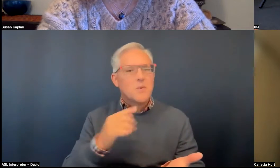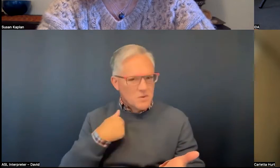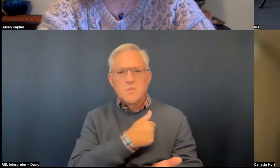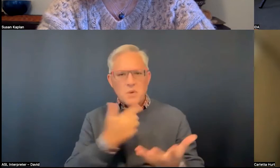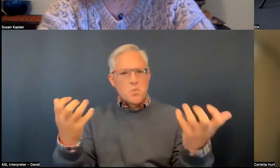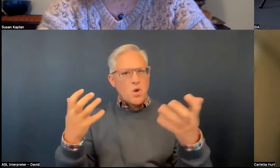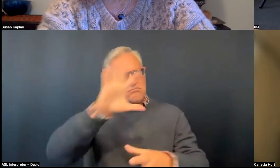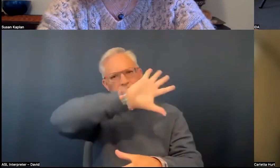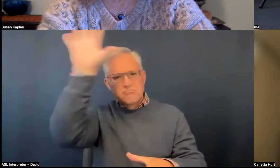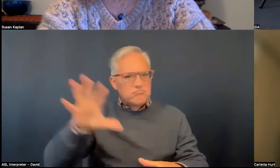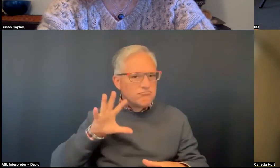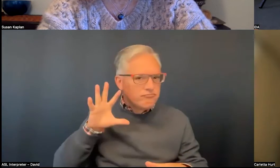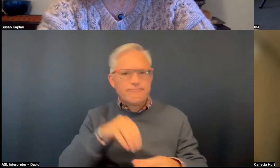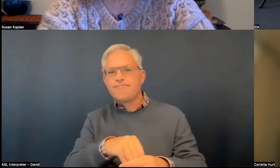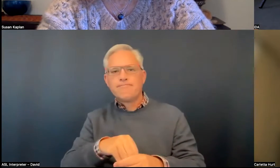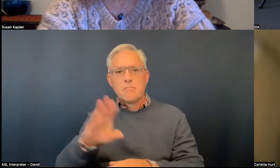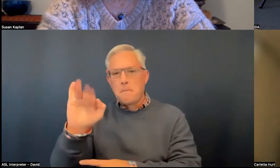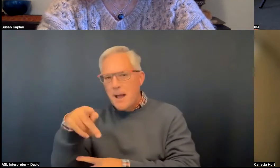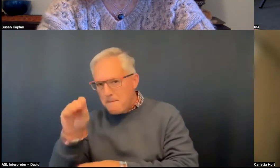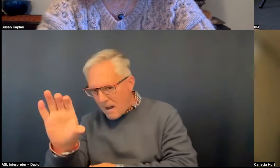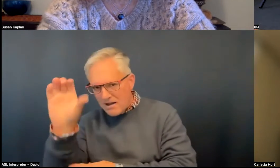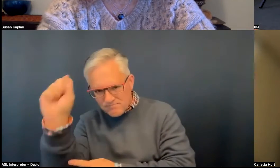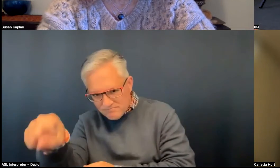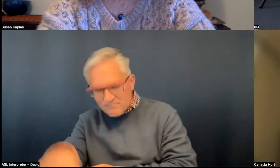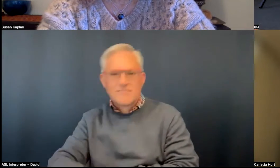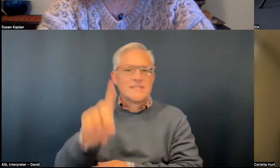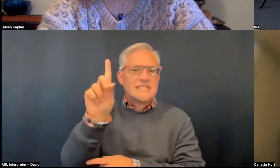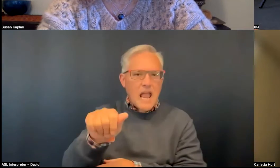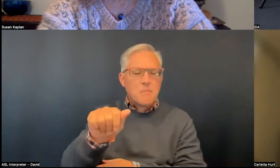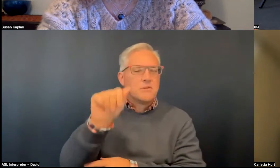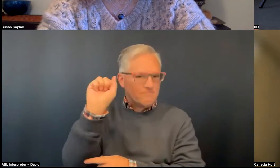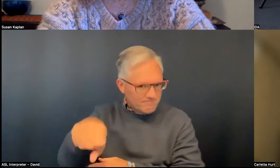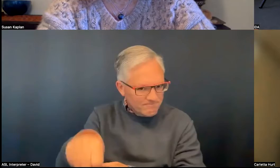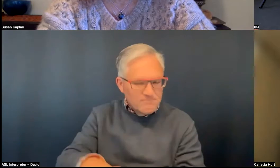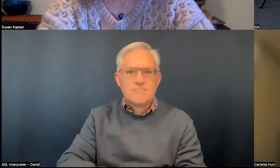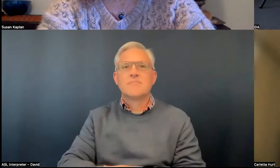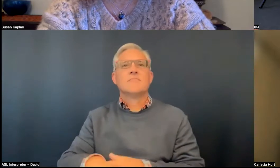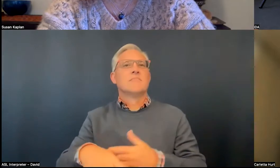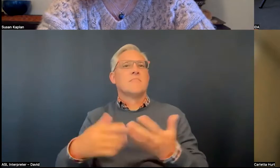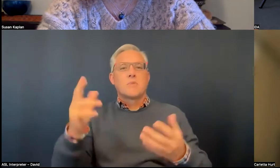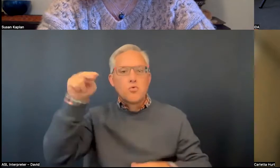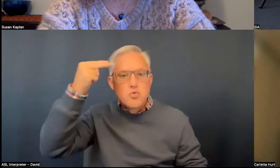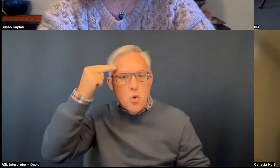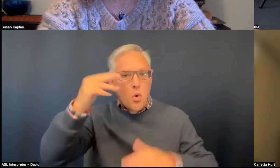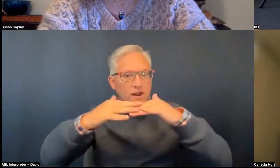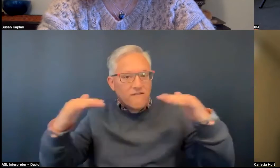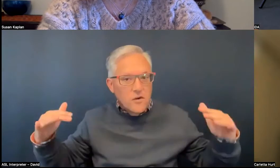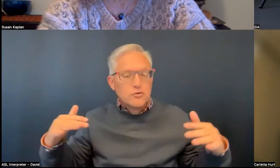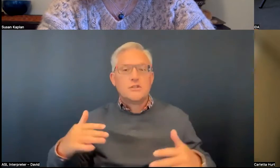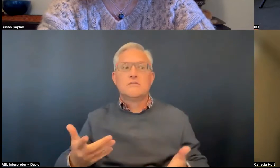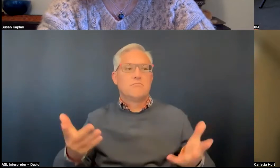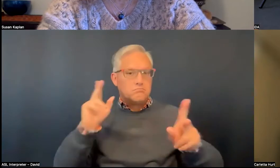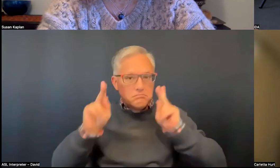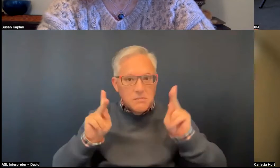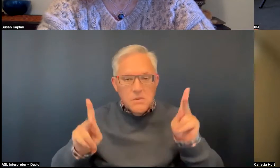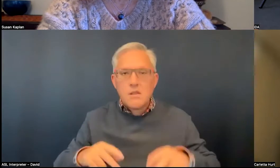all inclusive, not only for BIPOCs, but for disabled communities, also maybe for neurodivergent communities that a lot of